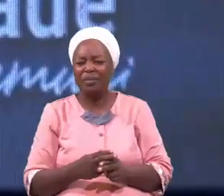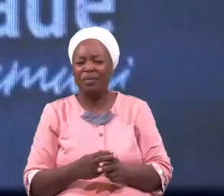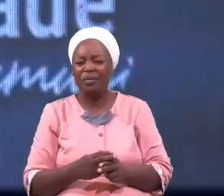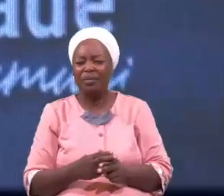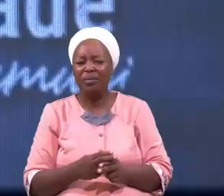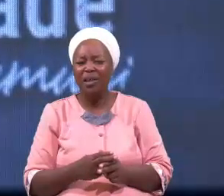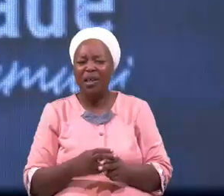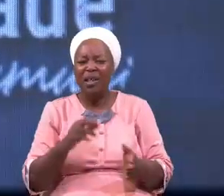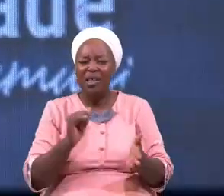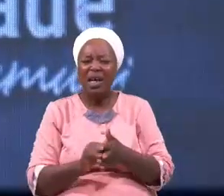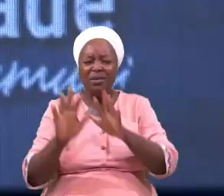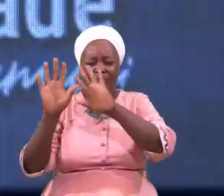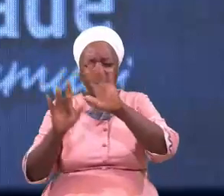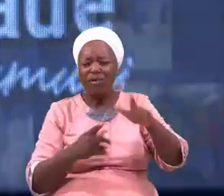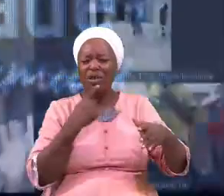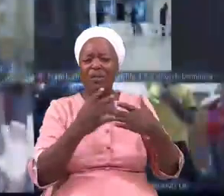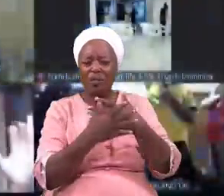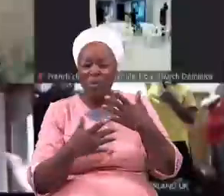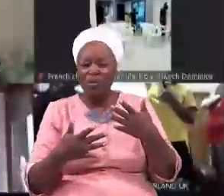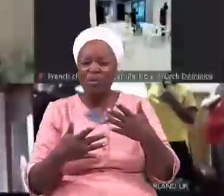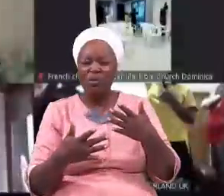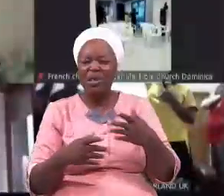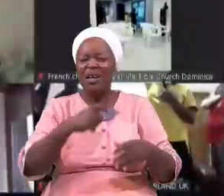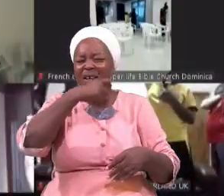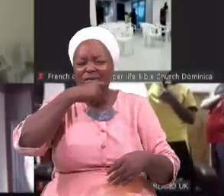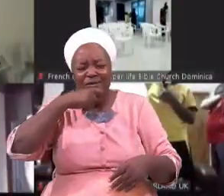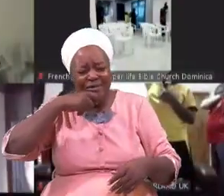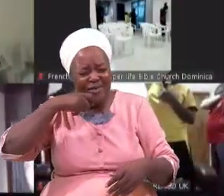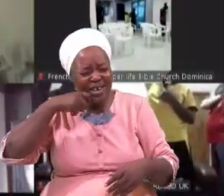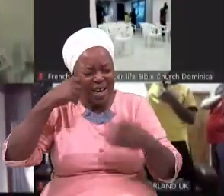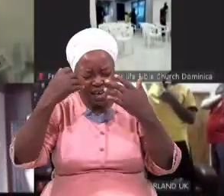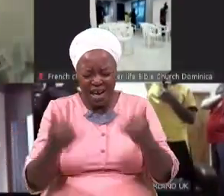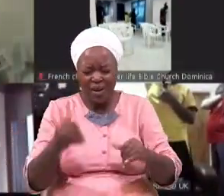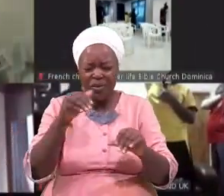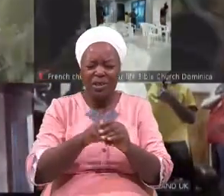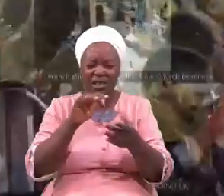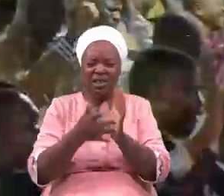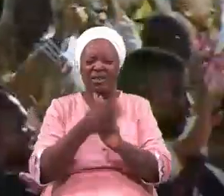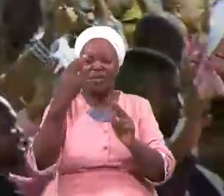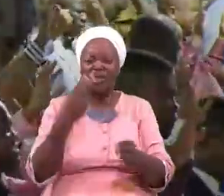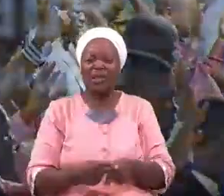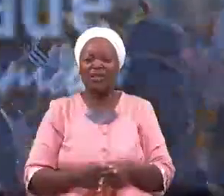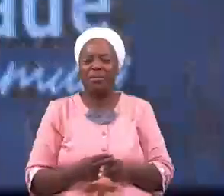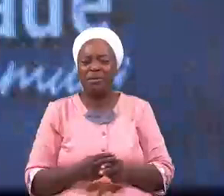That flowing blood, issue of blood, dry up in Jesus' name.